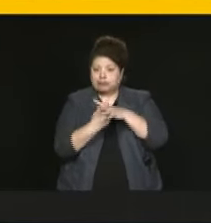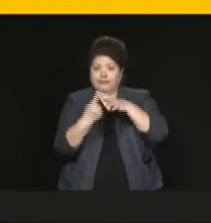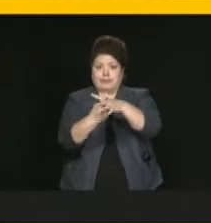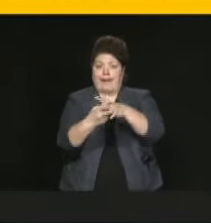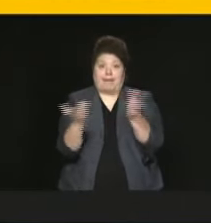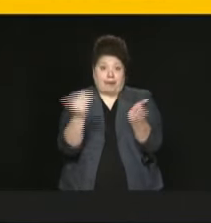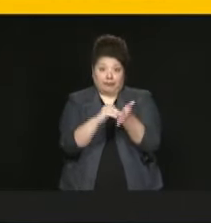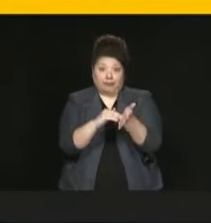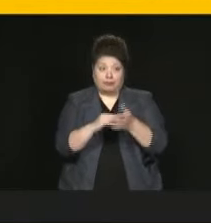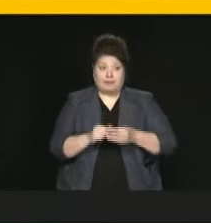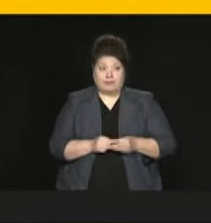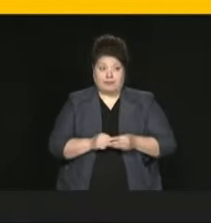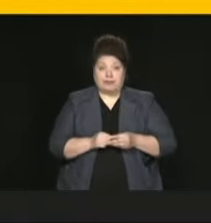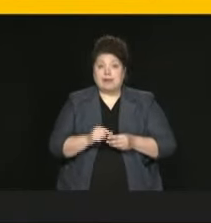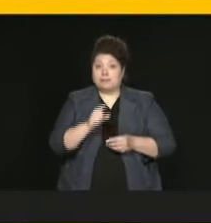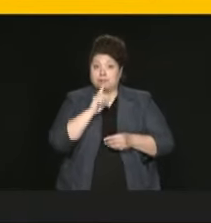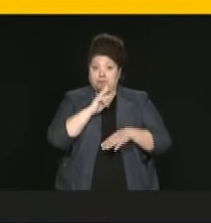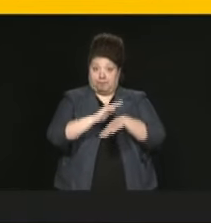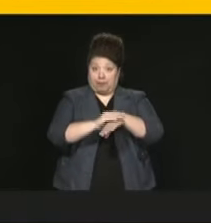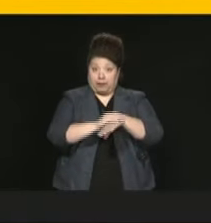and that is where,